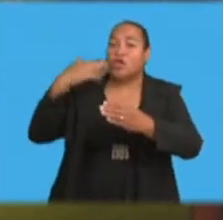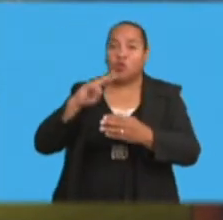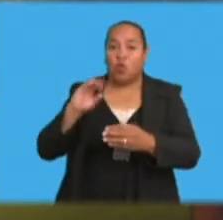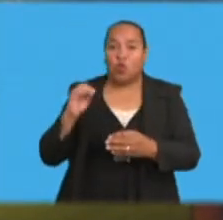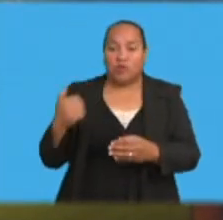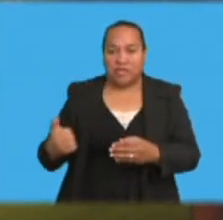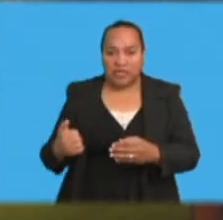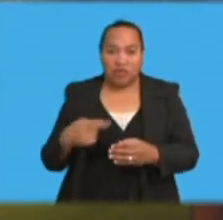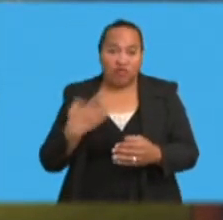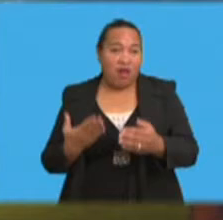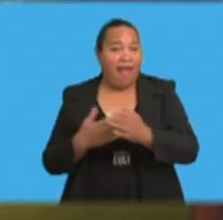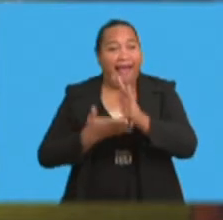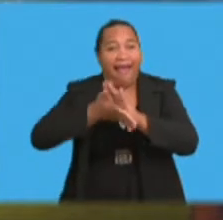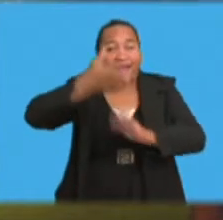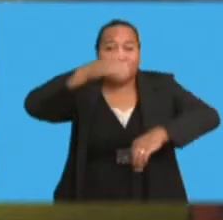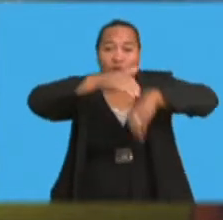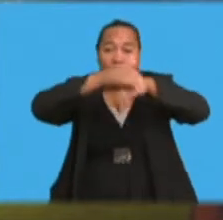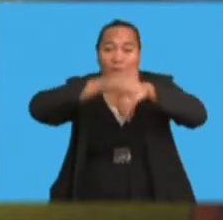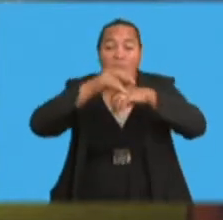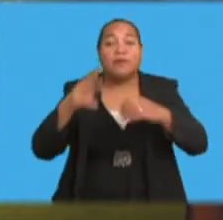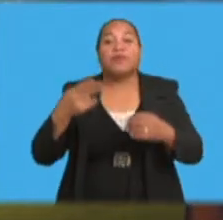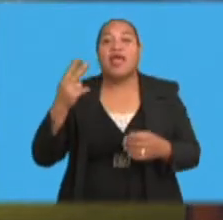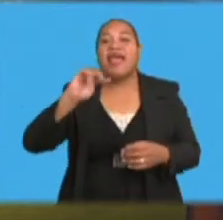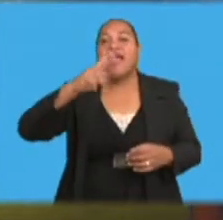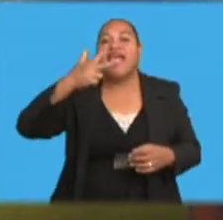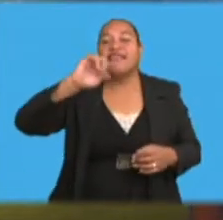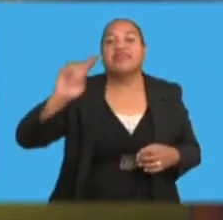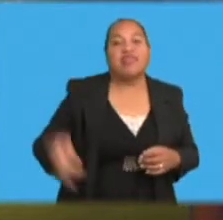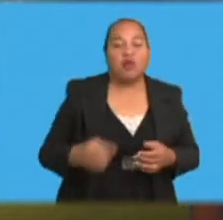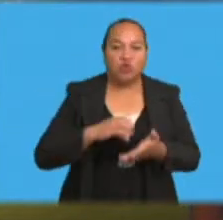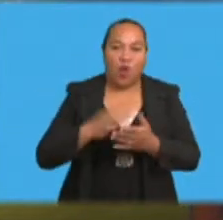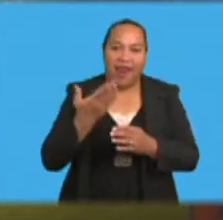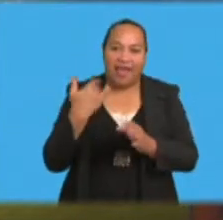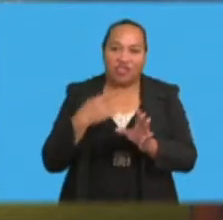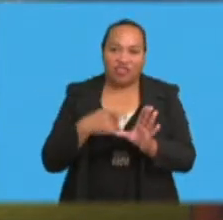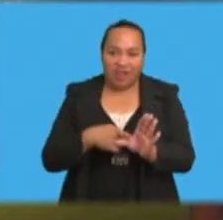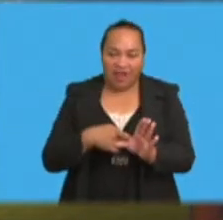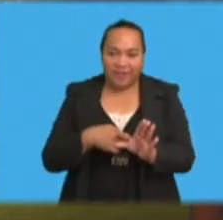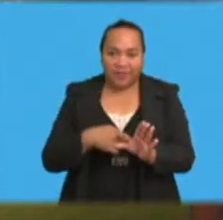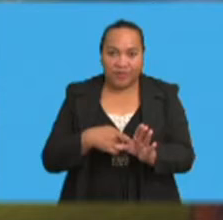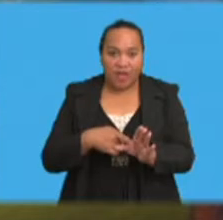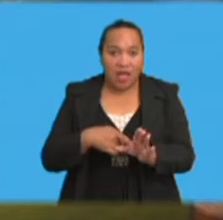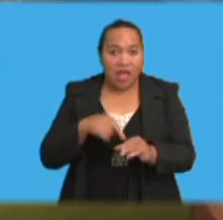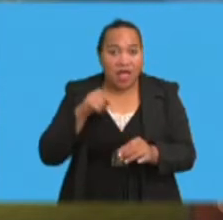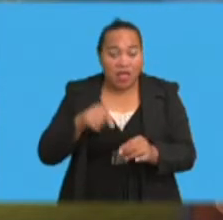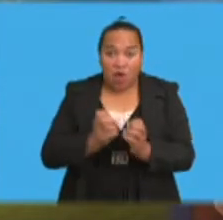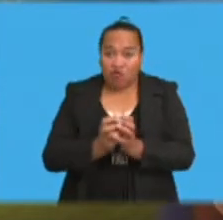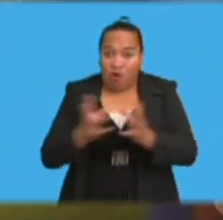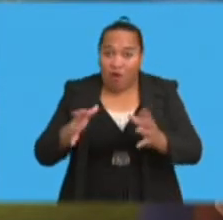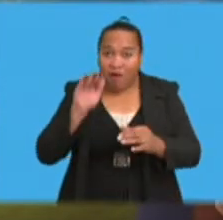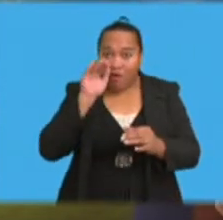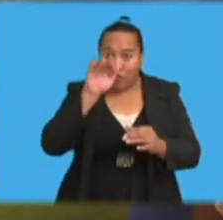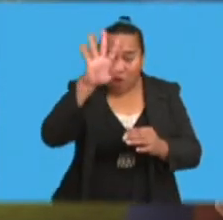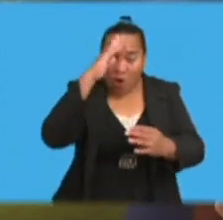capita reached its highest ever level at around $8,000 last year. Madam Speaker, the growth forecast for this year